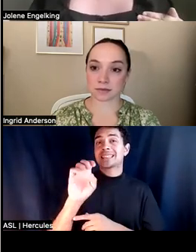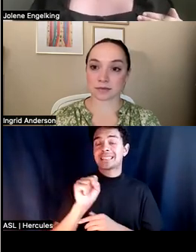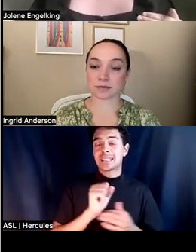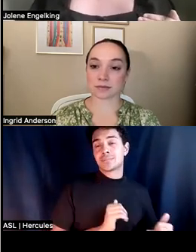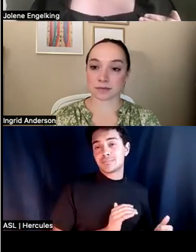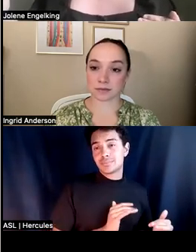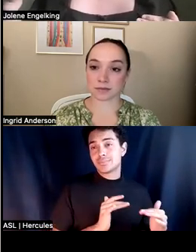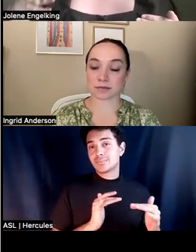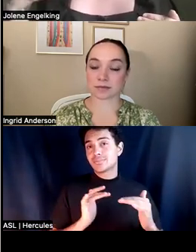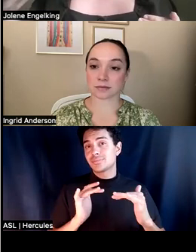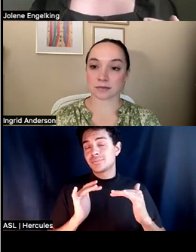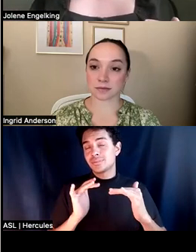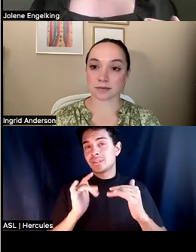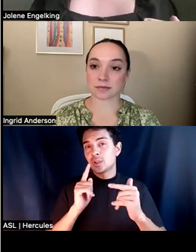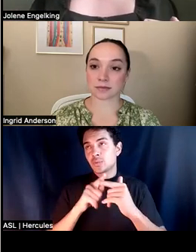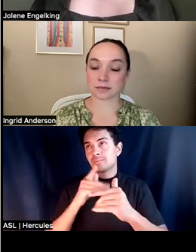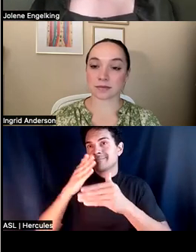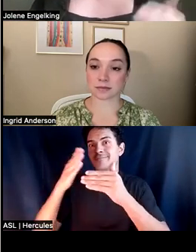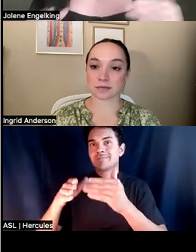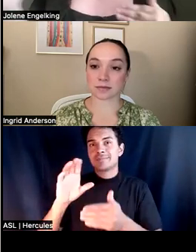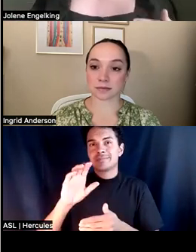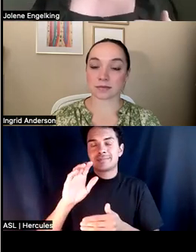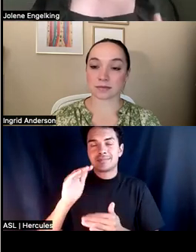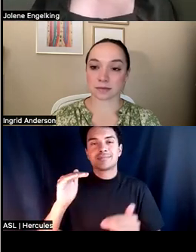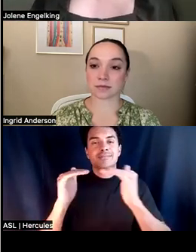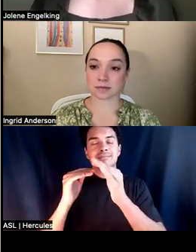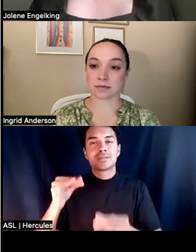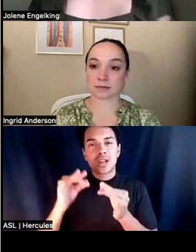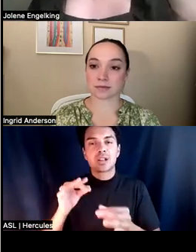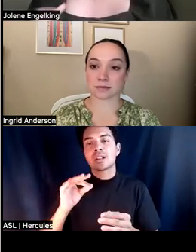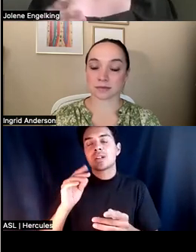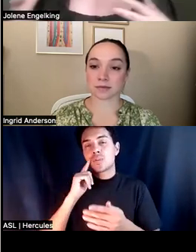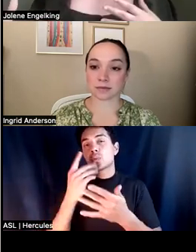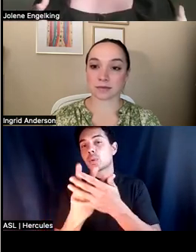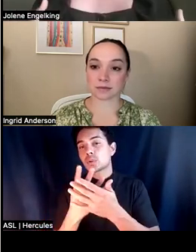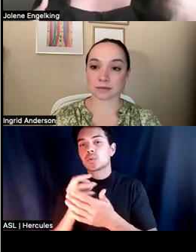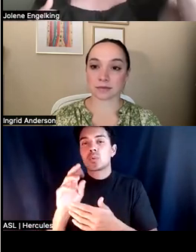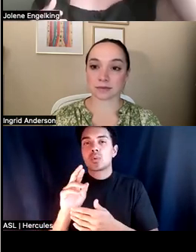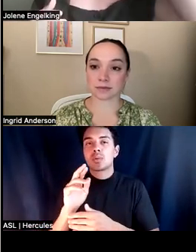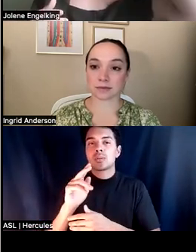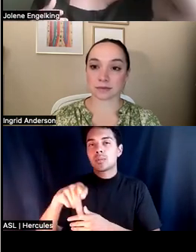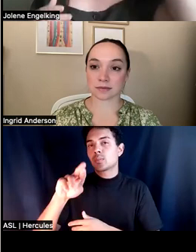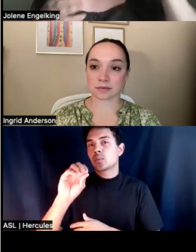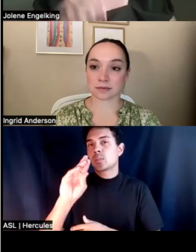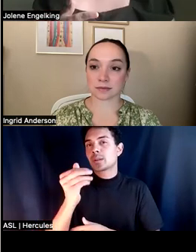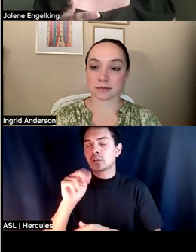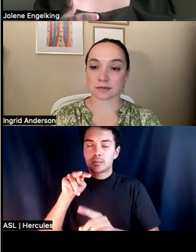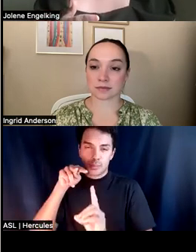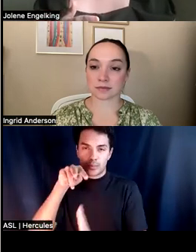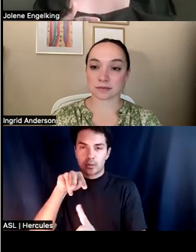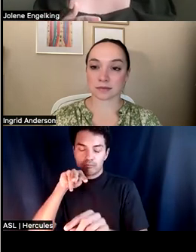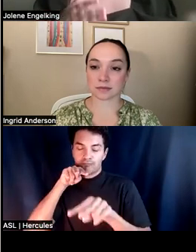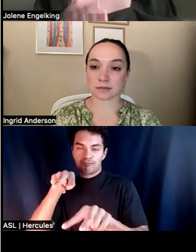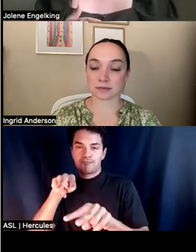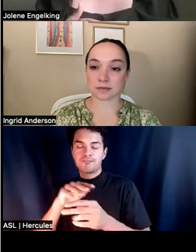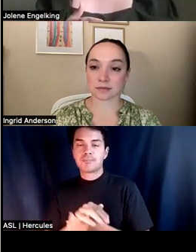where somebody is, involved in corrections or probation, how are they best able to really be supporting? And also thinking about the